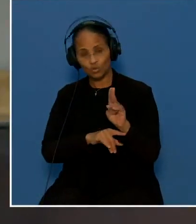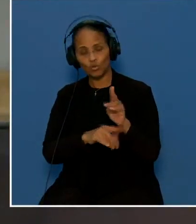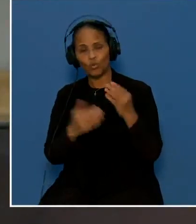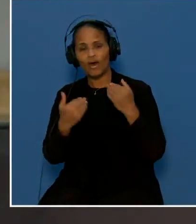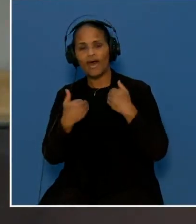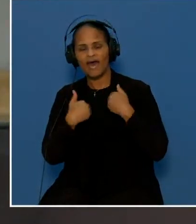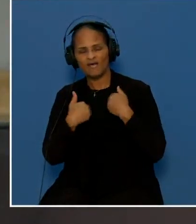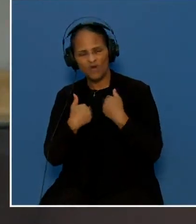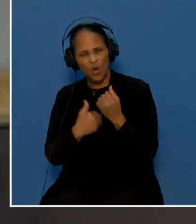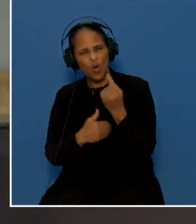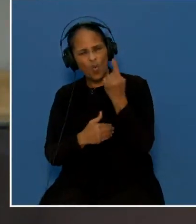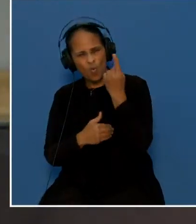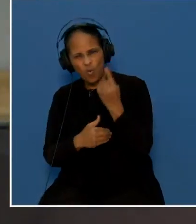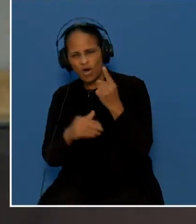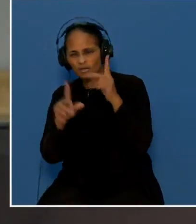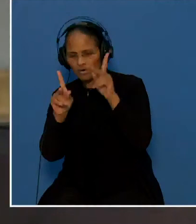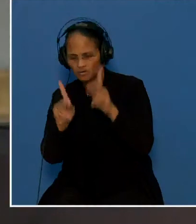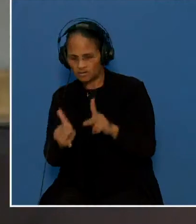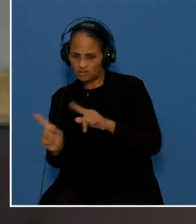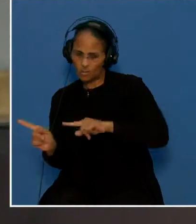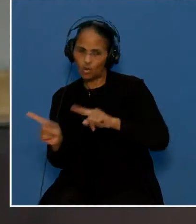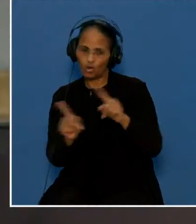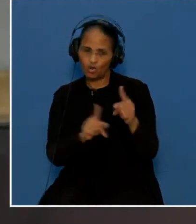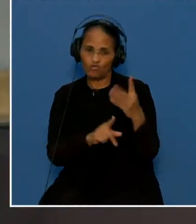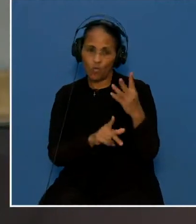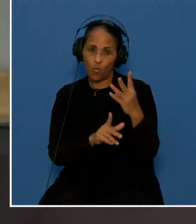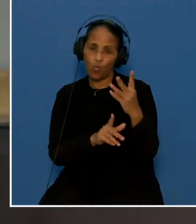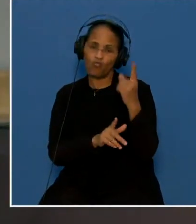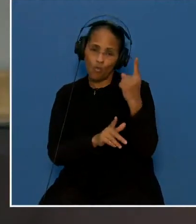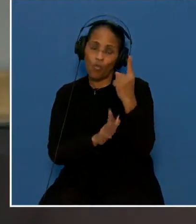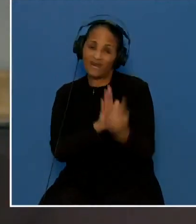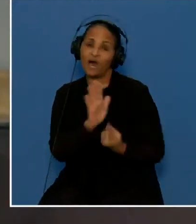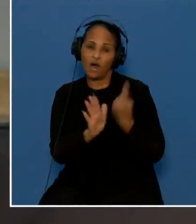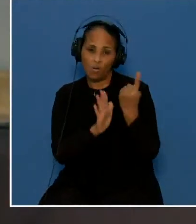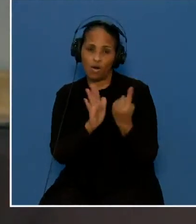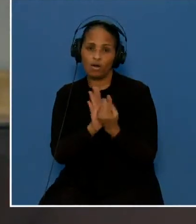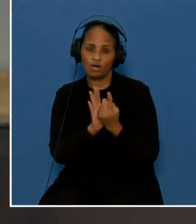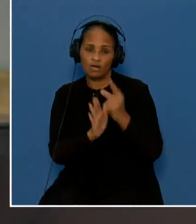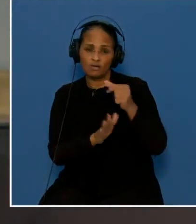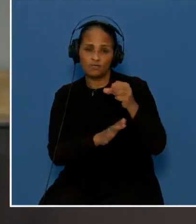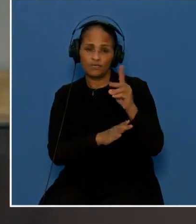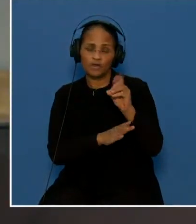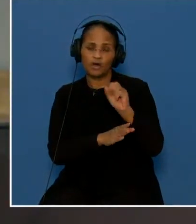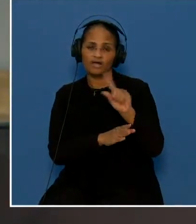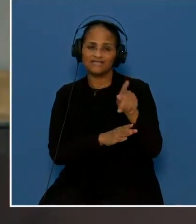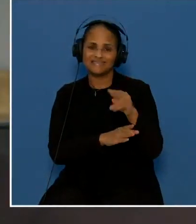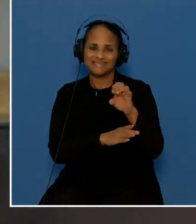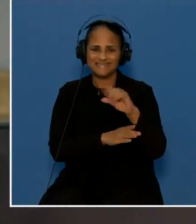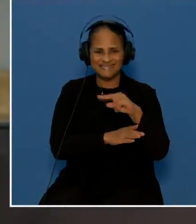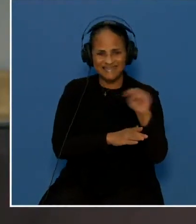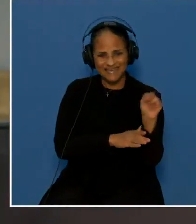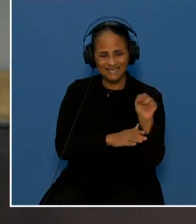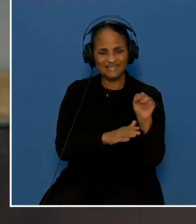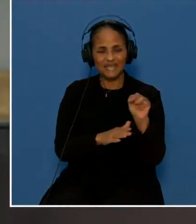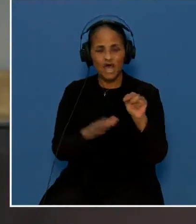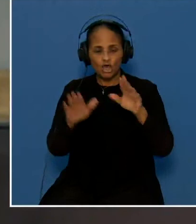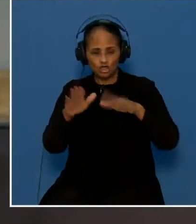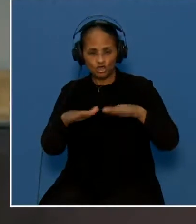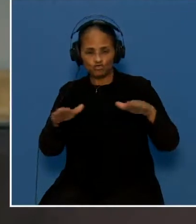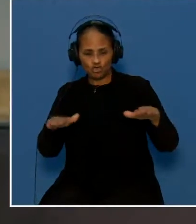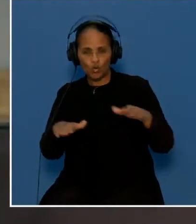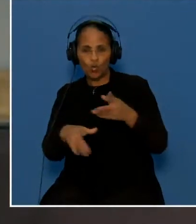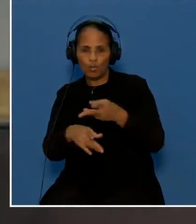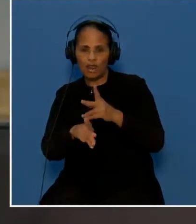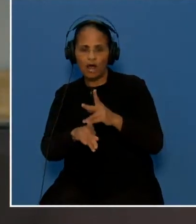one designated person visit for 1 hour. The Goslings ward, or the children's ward, will allow limited visits by